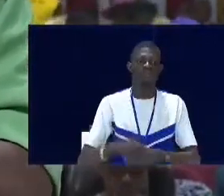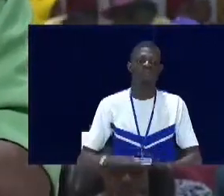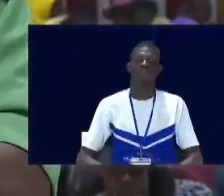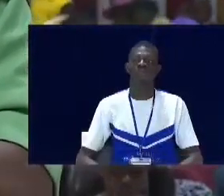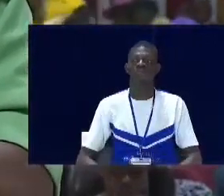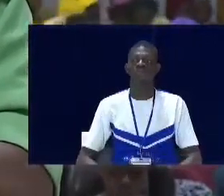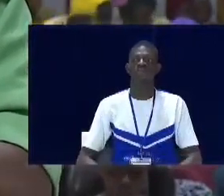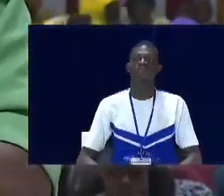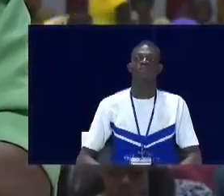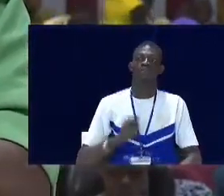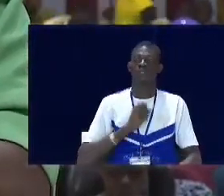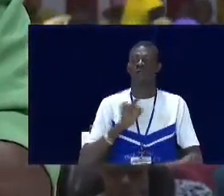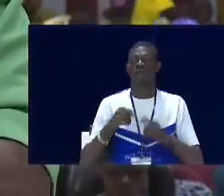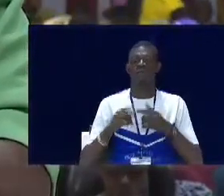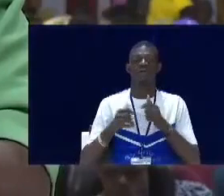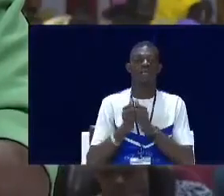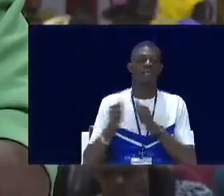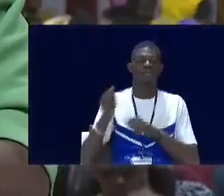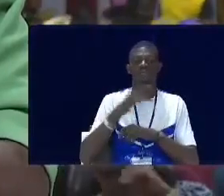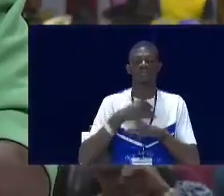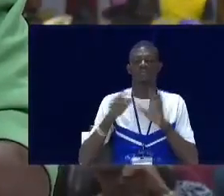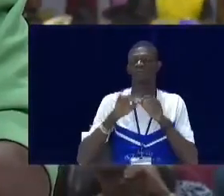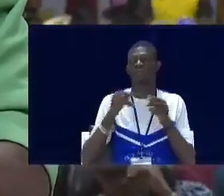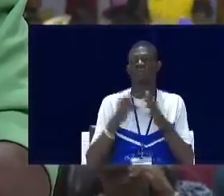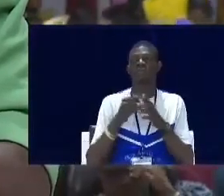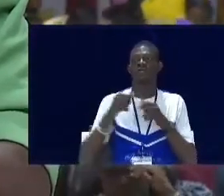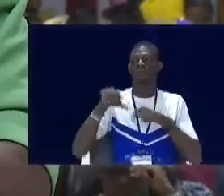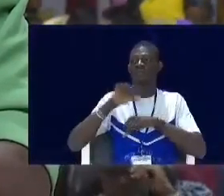So we go ahead now and do the anointing.